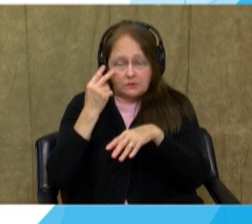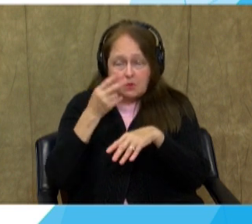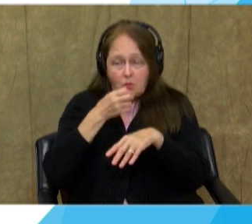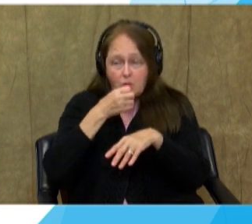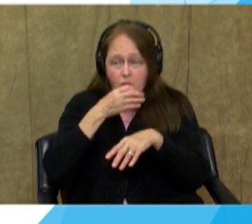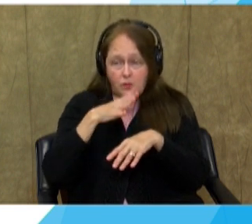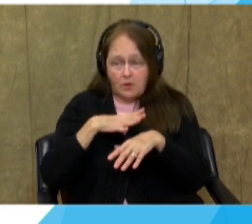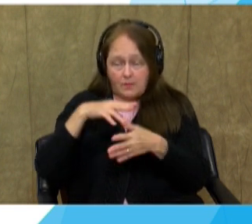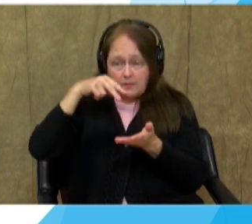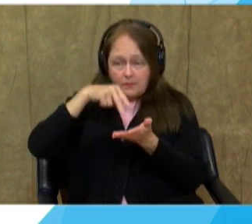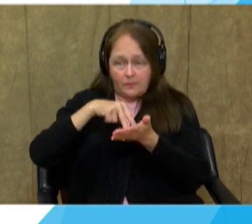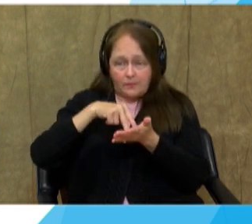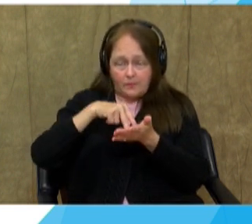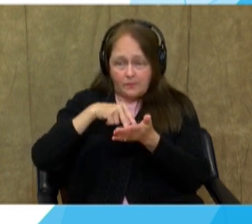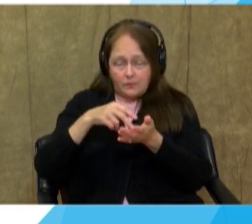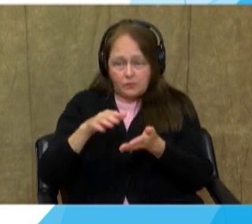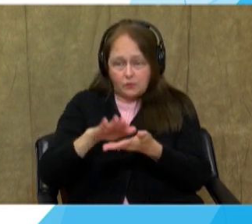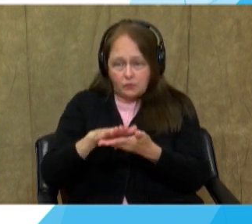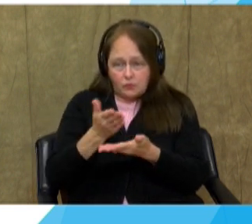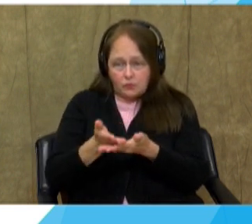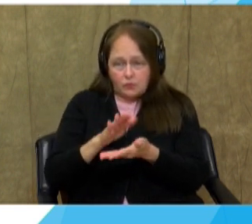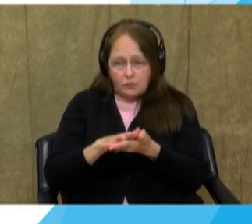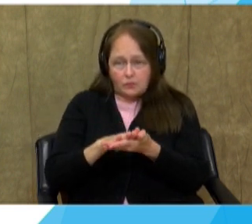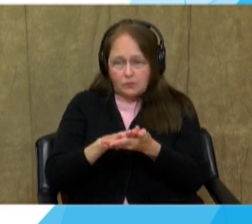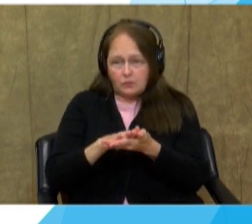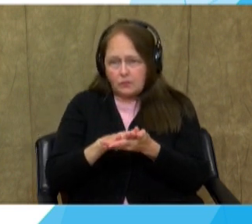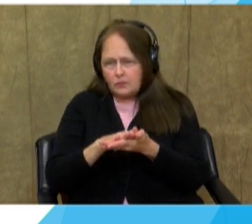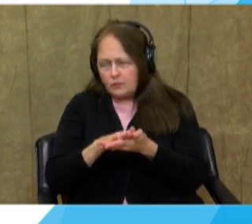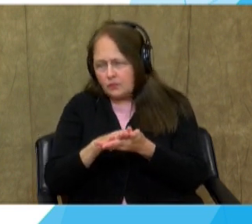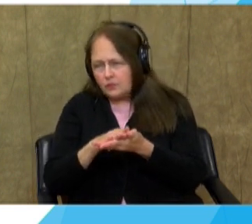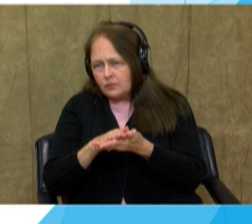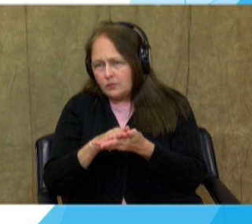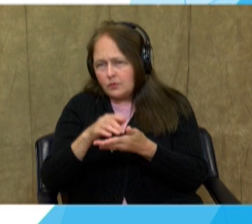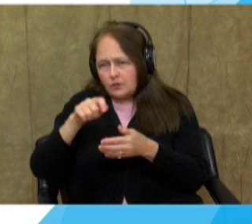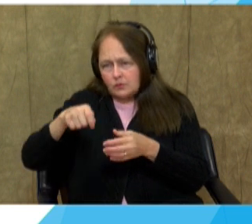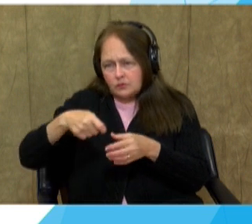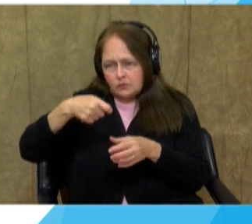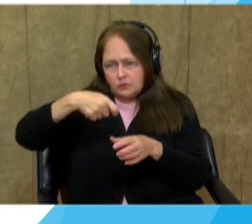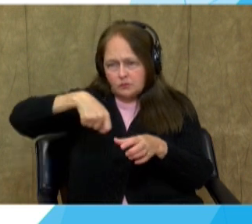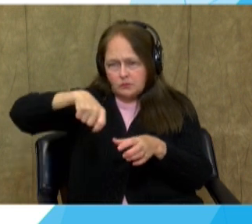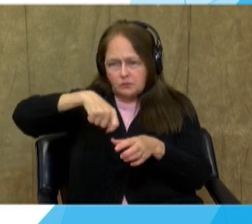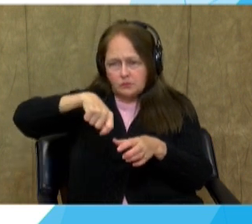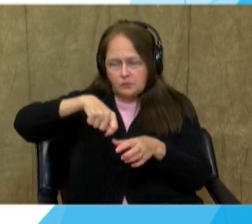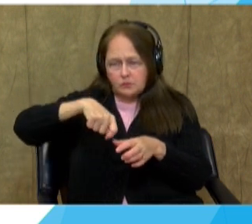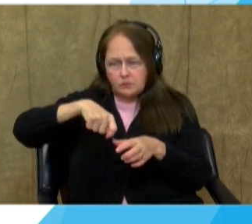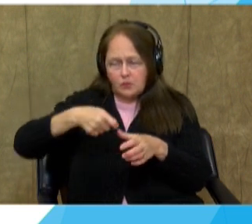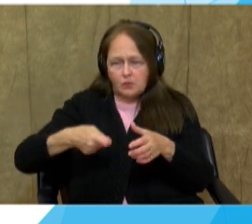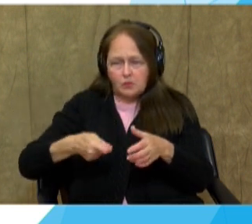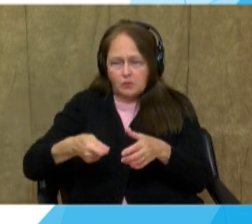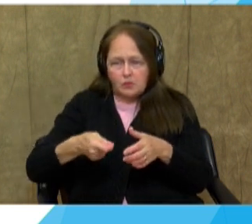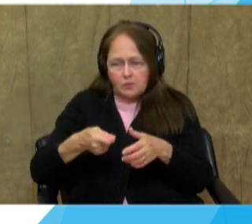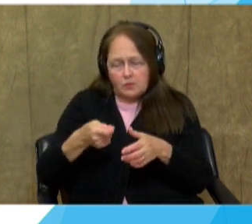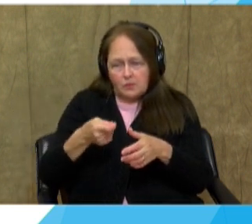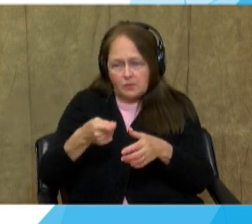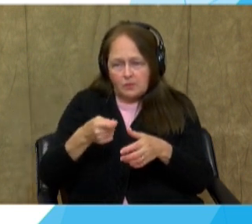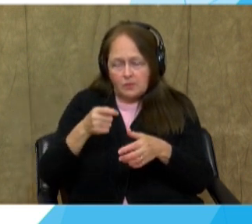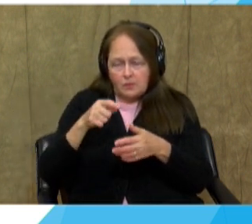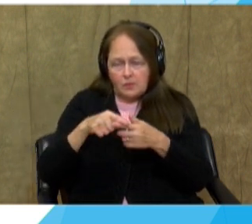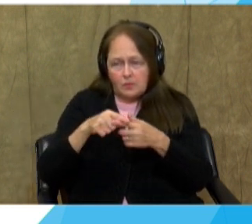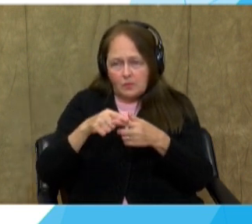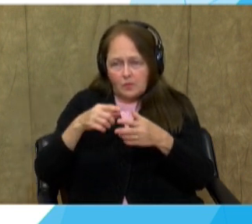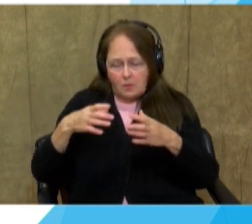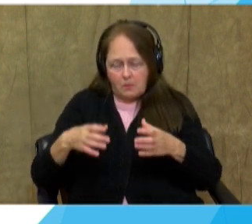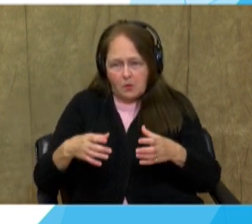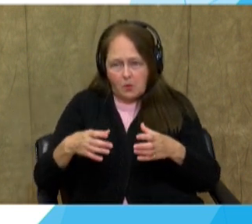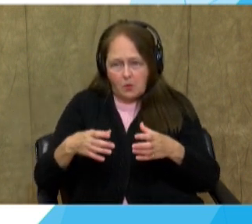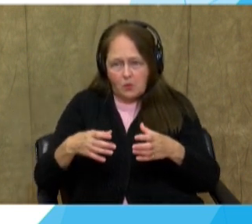here. She's standing in front of a stove. She's doing something. She's got a little spoon or looks like maybe a spatula in her hand. She's got a bowl